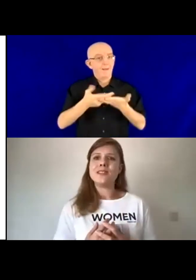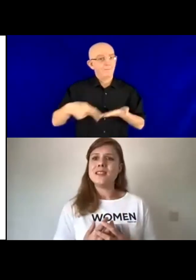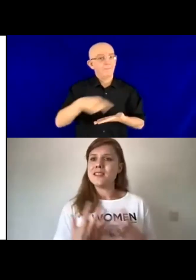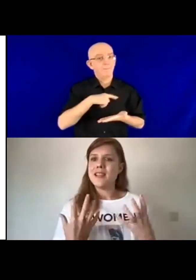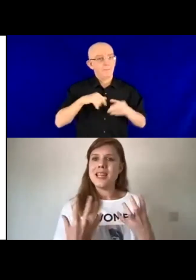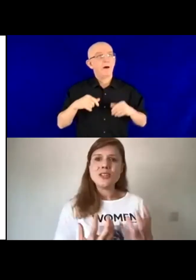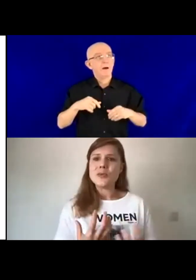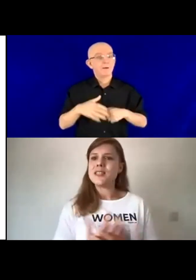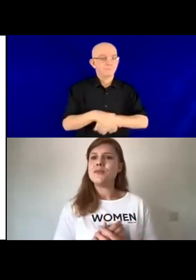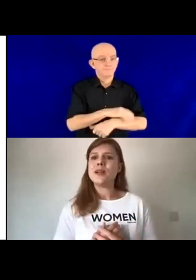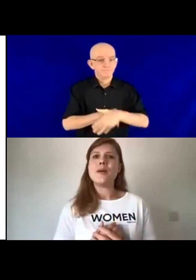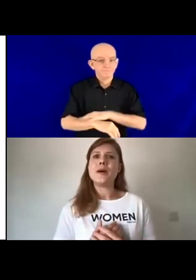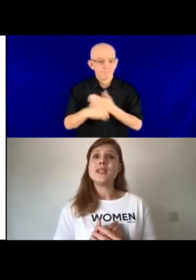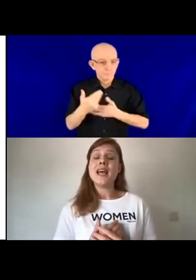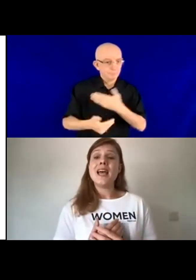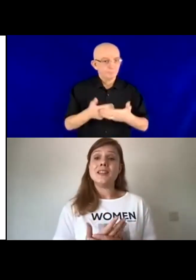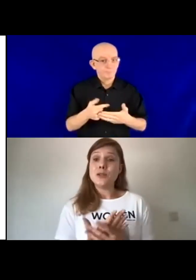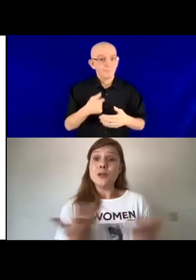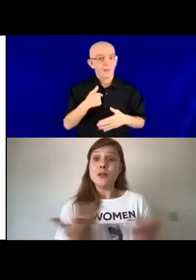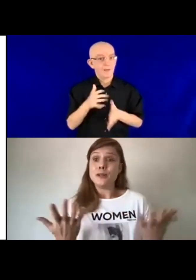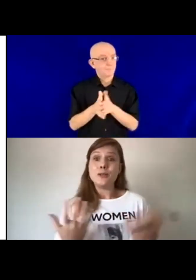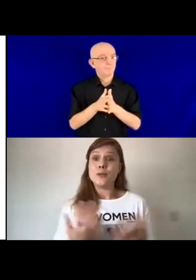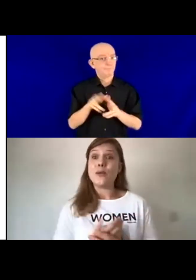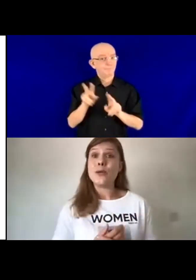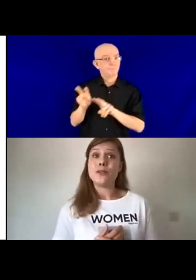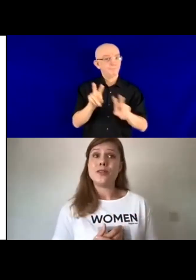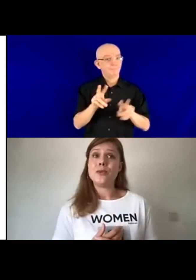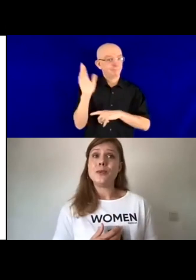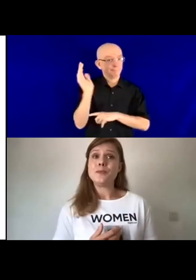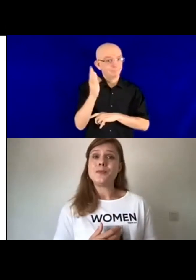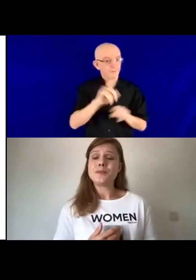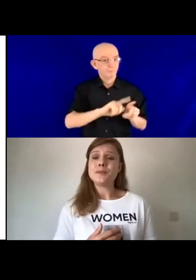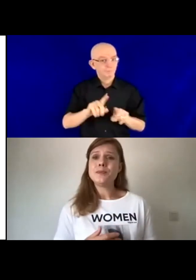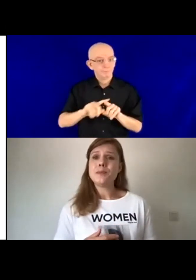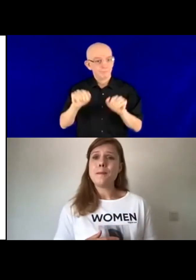upon the issues they bring about and to learn with all of you.